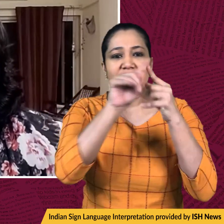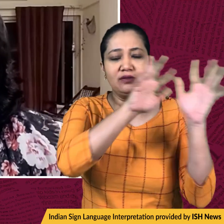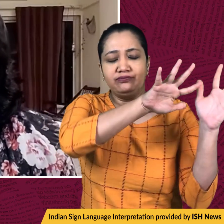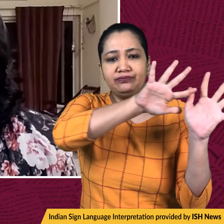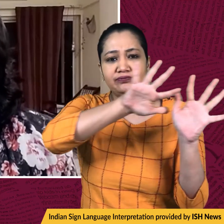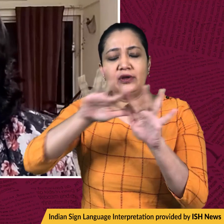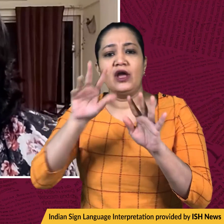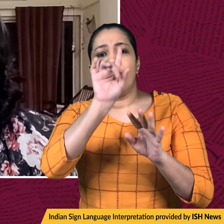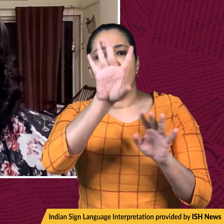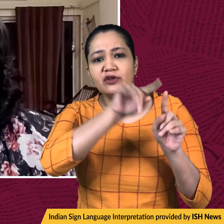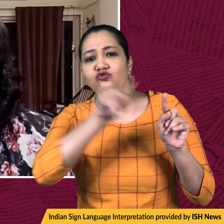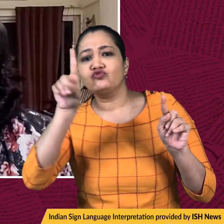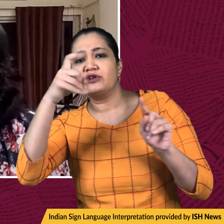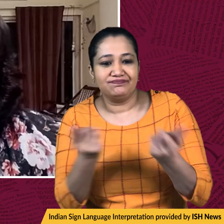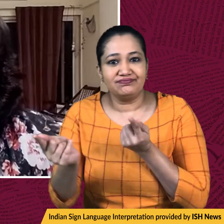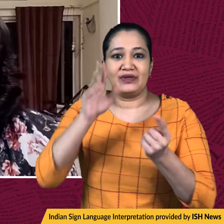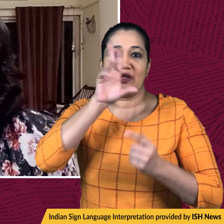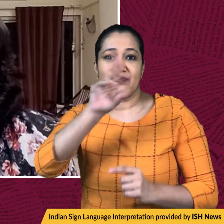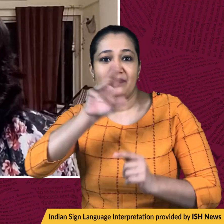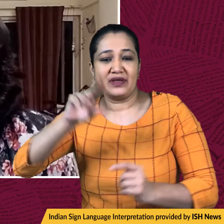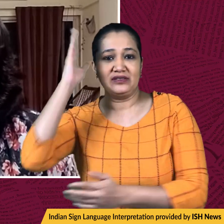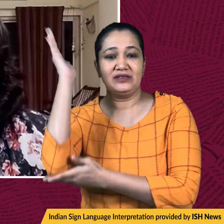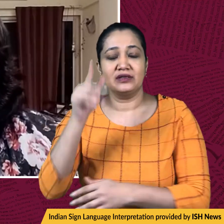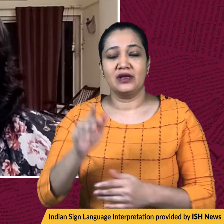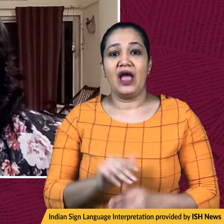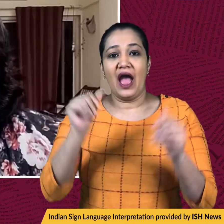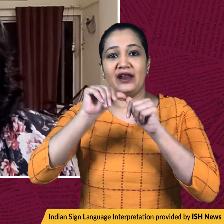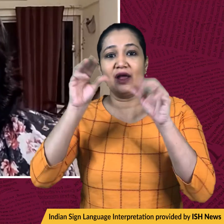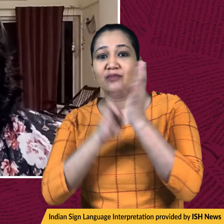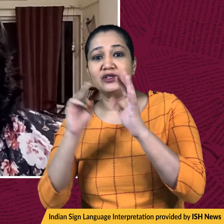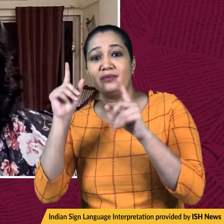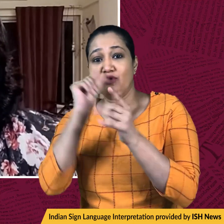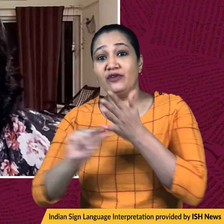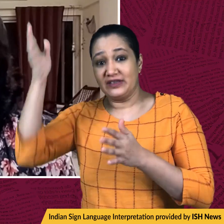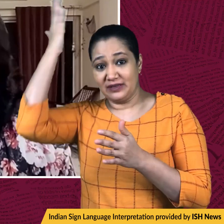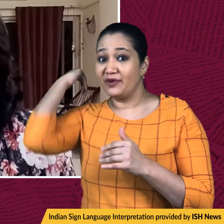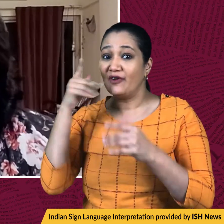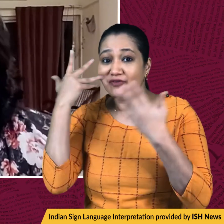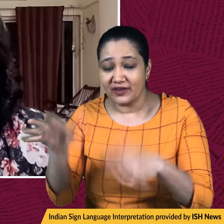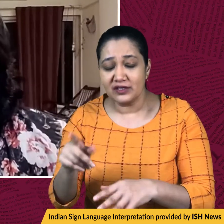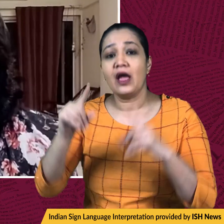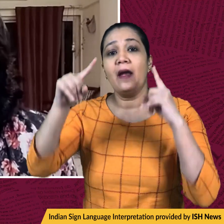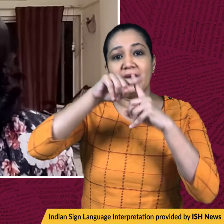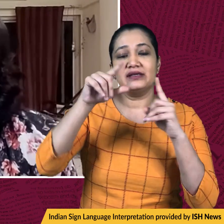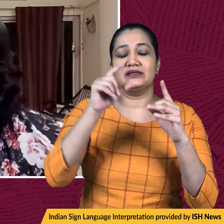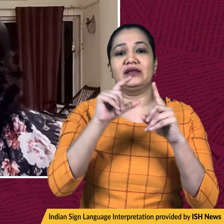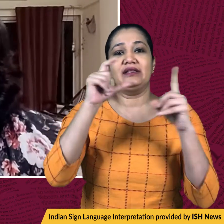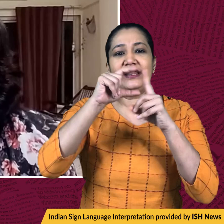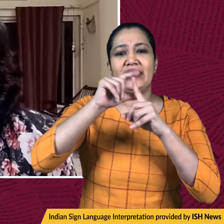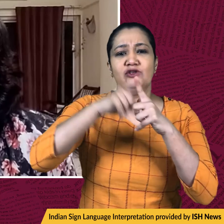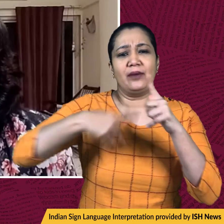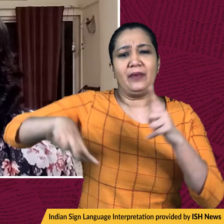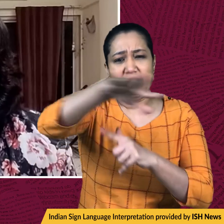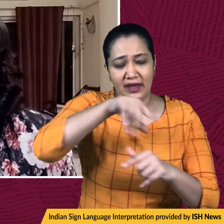remain around 15 to 17 degrees Celsius. Cold wave will intensify in Delhi after 26th of January, end